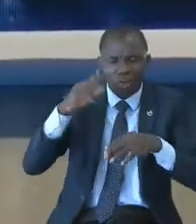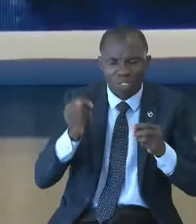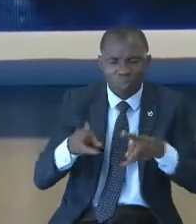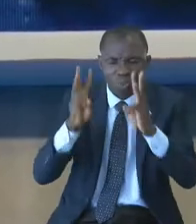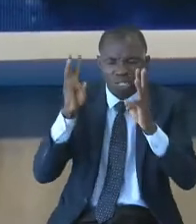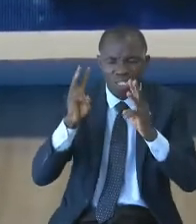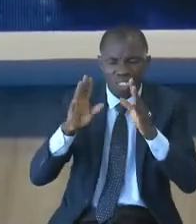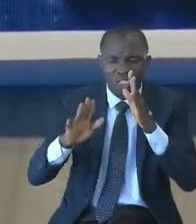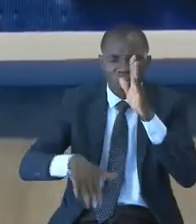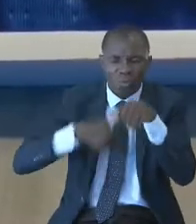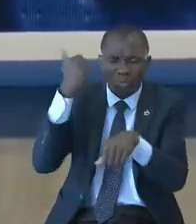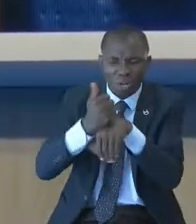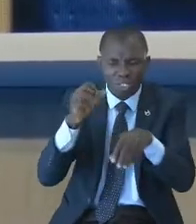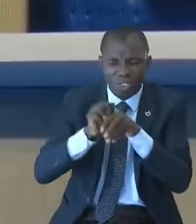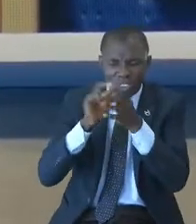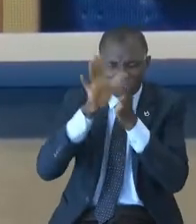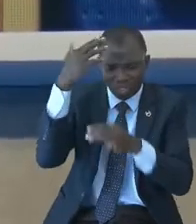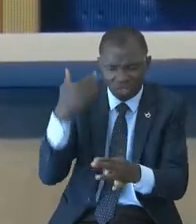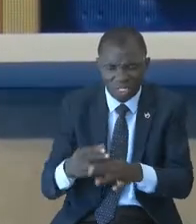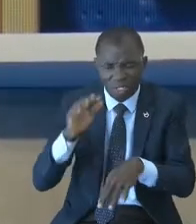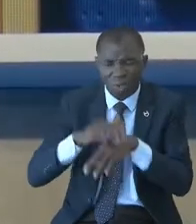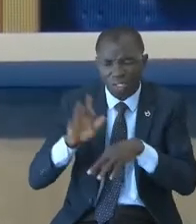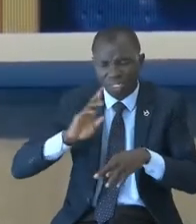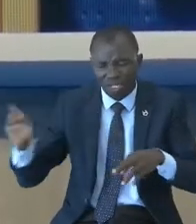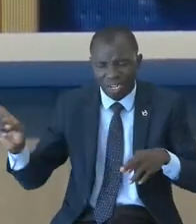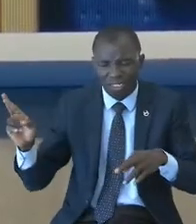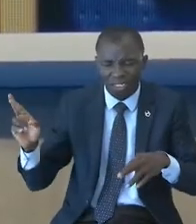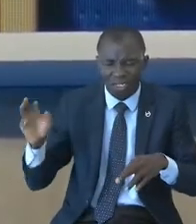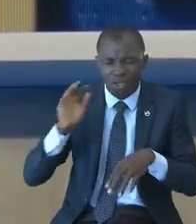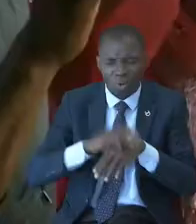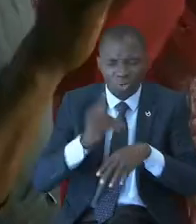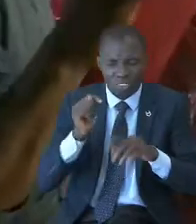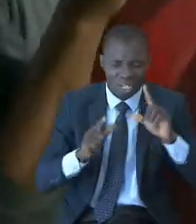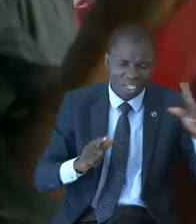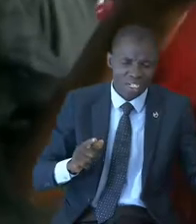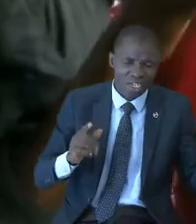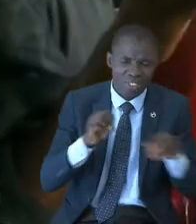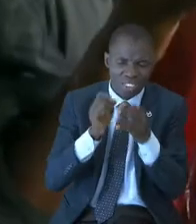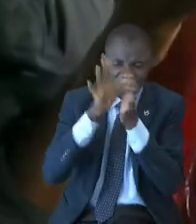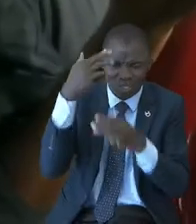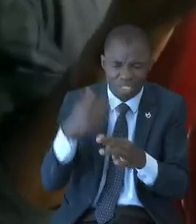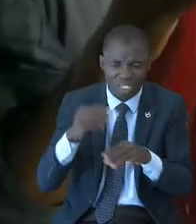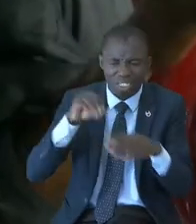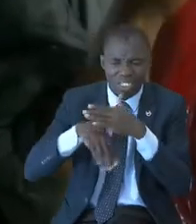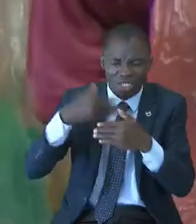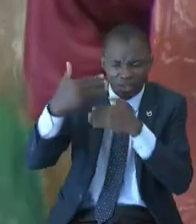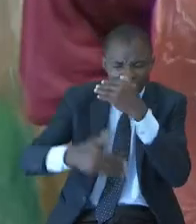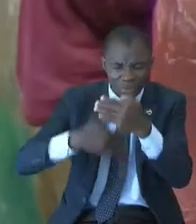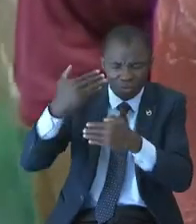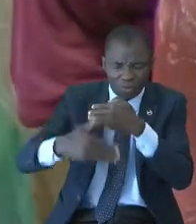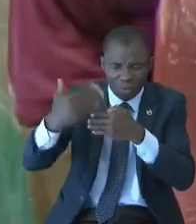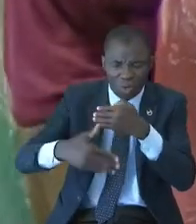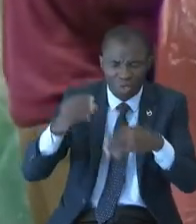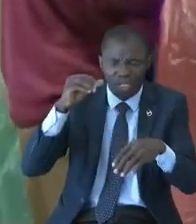Confirmation. On the right. At the left. in the front,